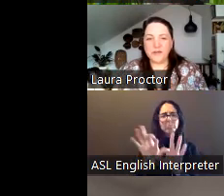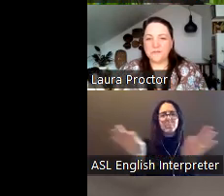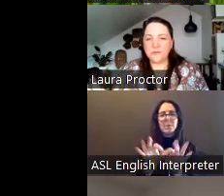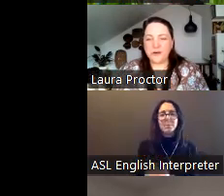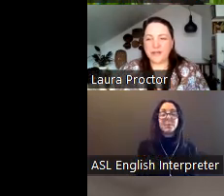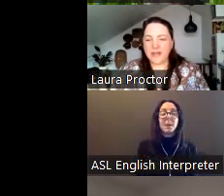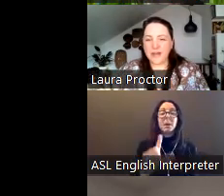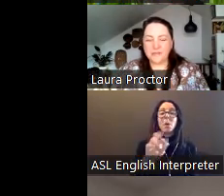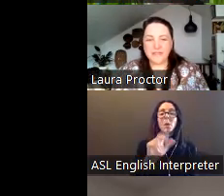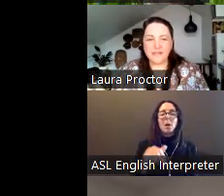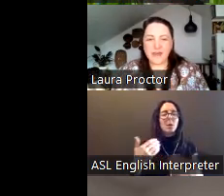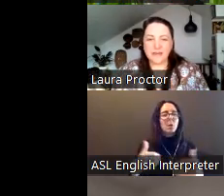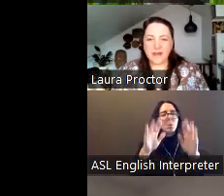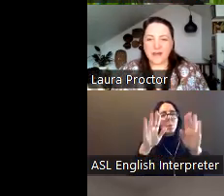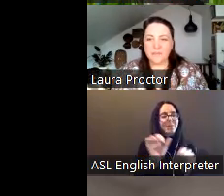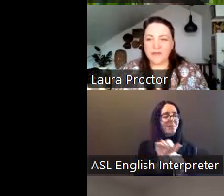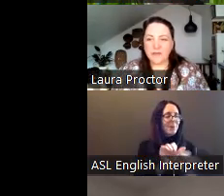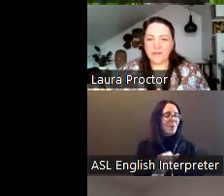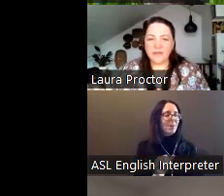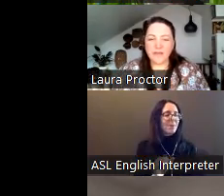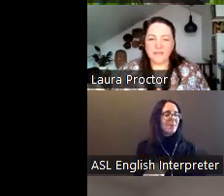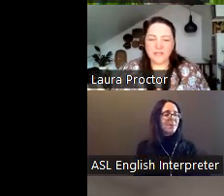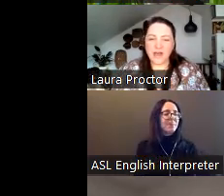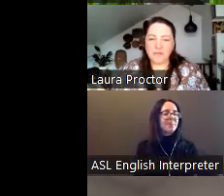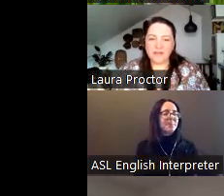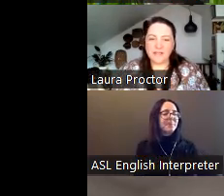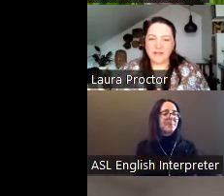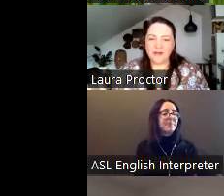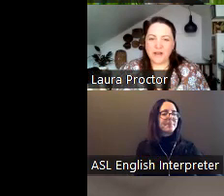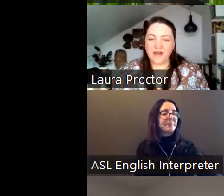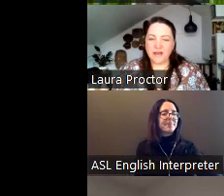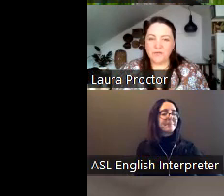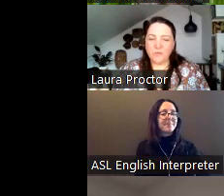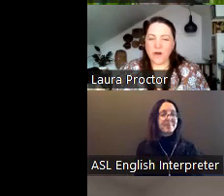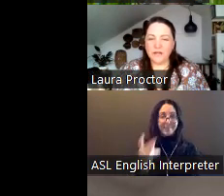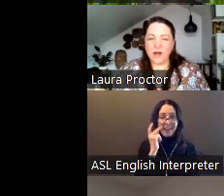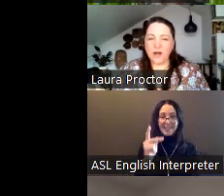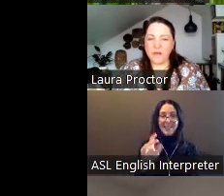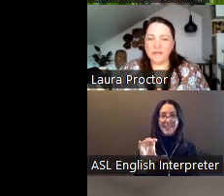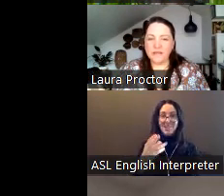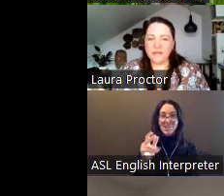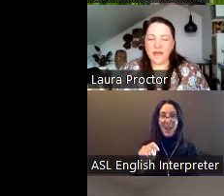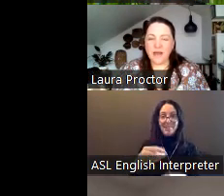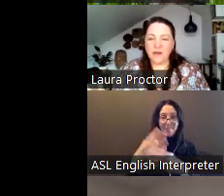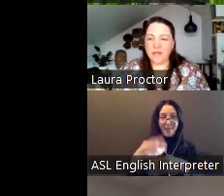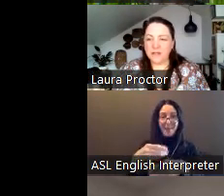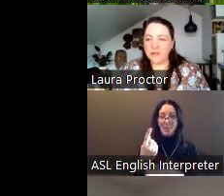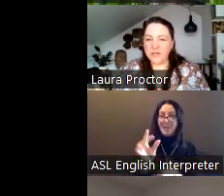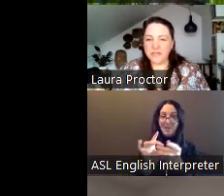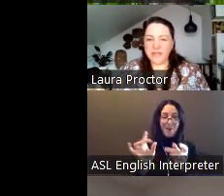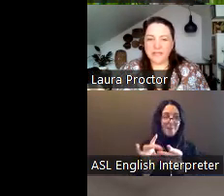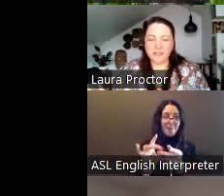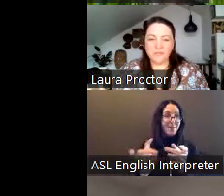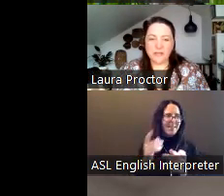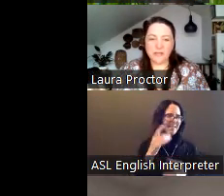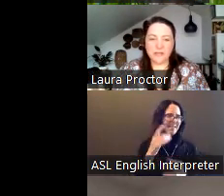Absolutely wonderful work. And I'm seeing that in the chat box here. One comment that we can close